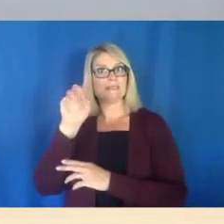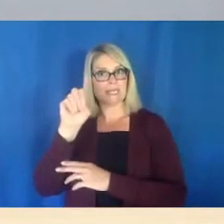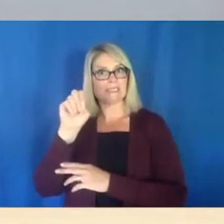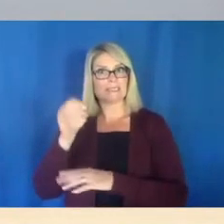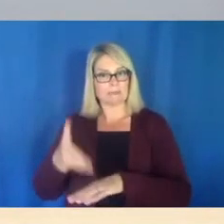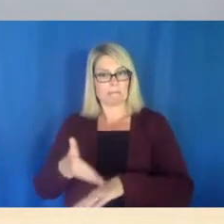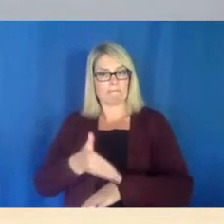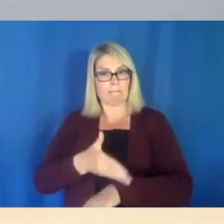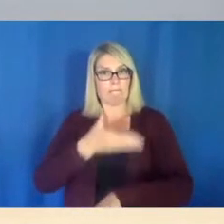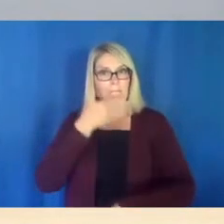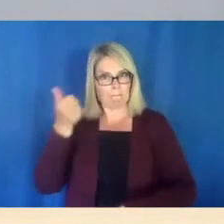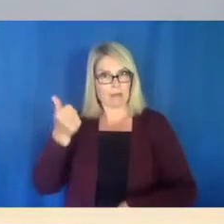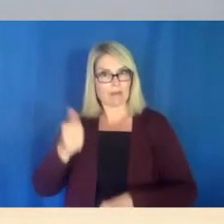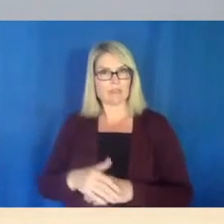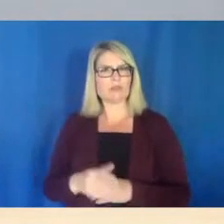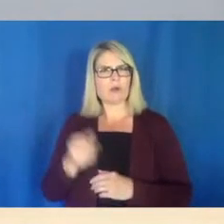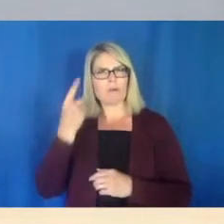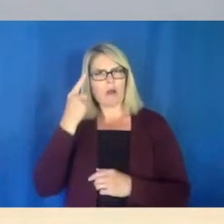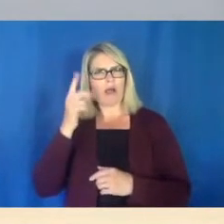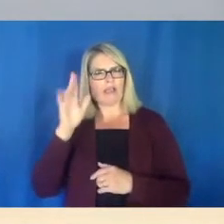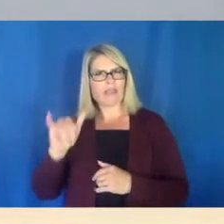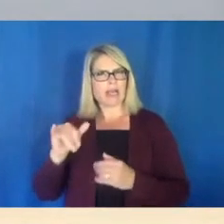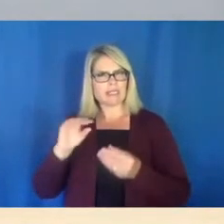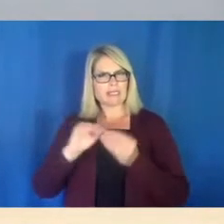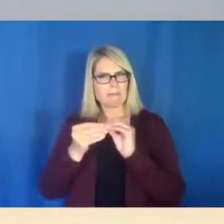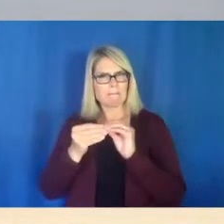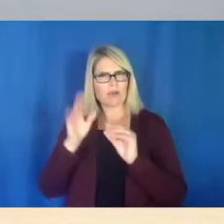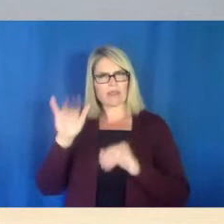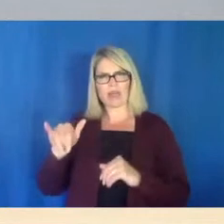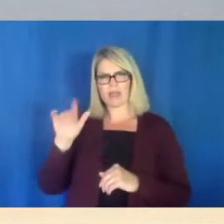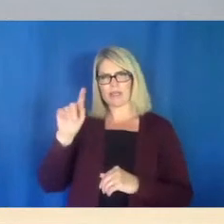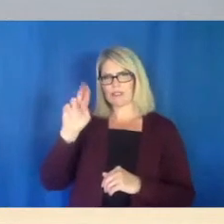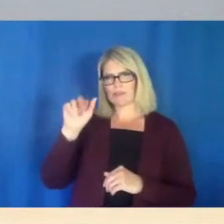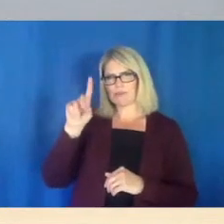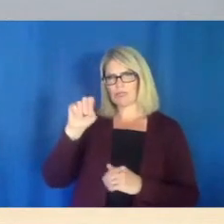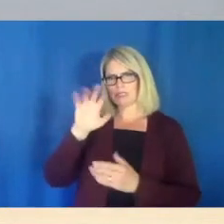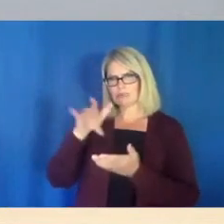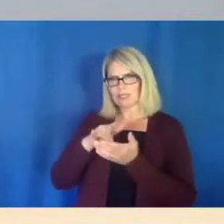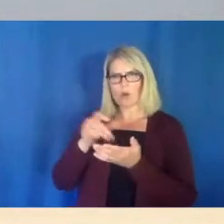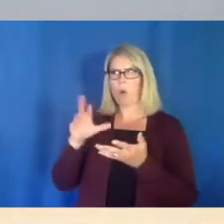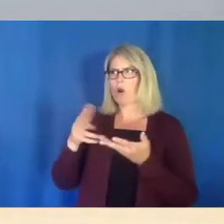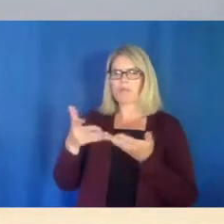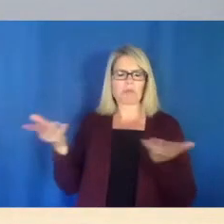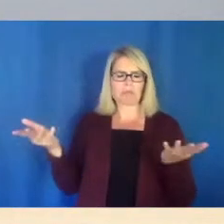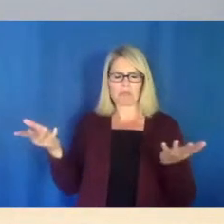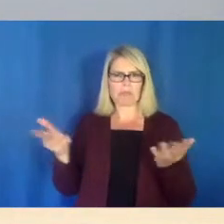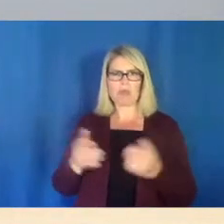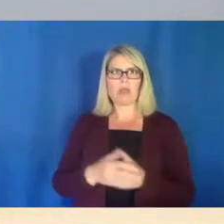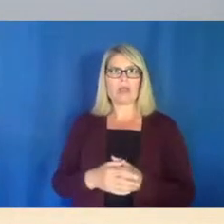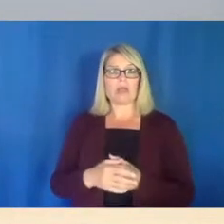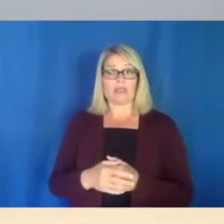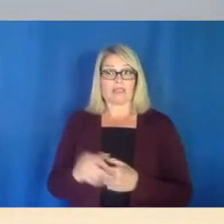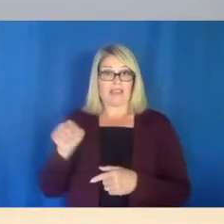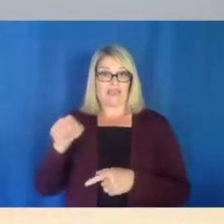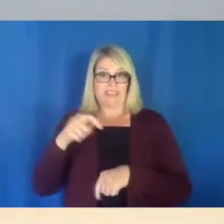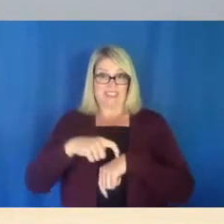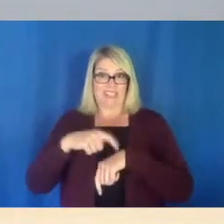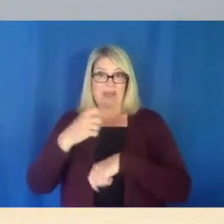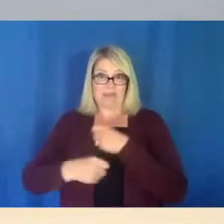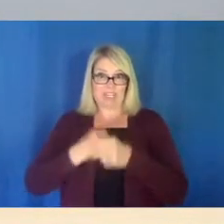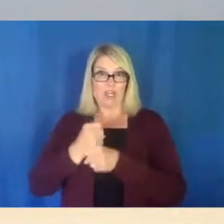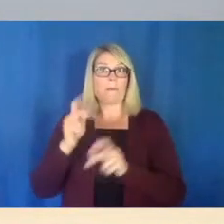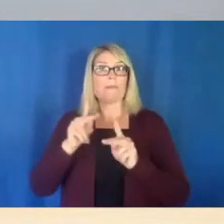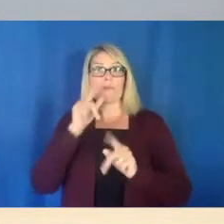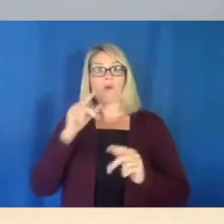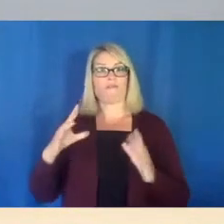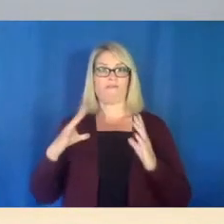the vaccinations, whether it's at the Charlottetown Trade Center or wherever, at this time of the year, people take holidays, and I